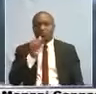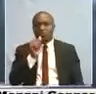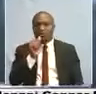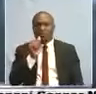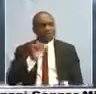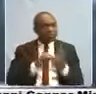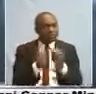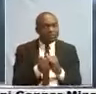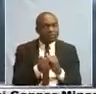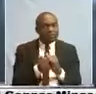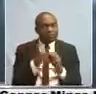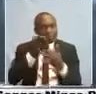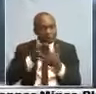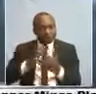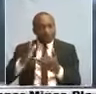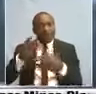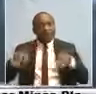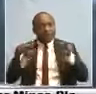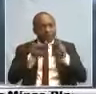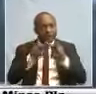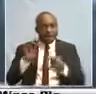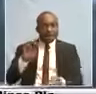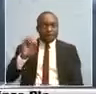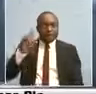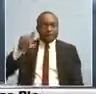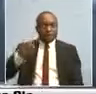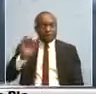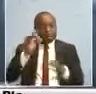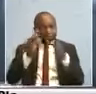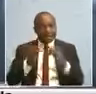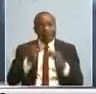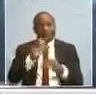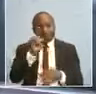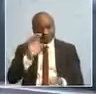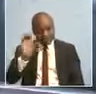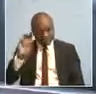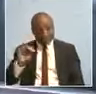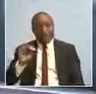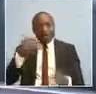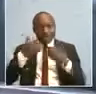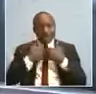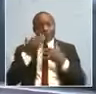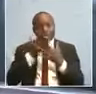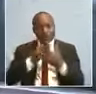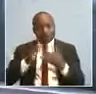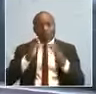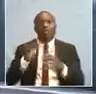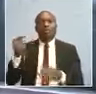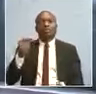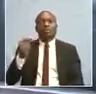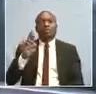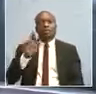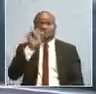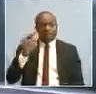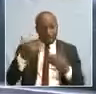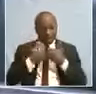matter the share value in Mopani, as long as ZCCMIH has shares in Mopani, GRZ has